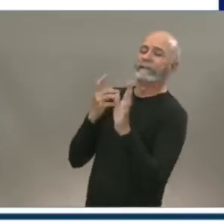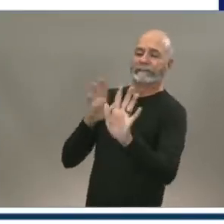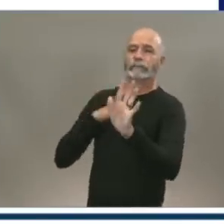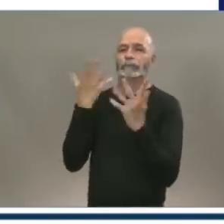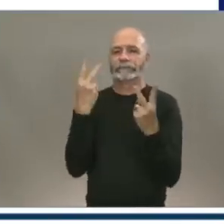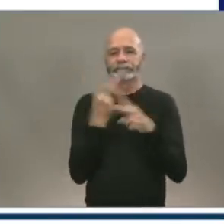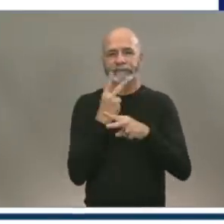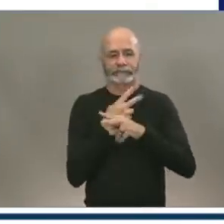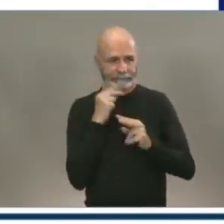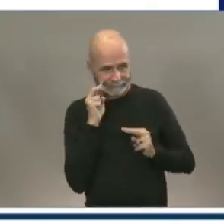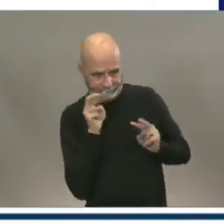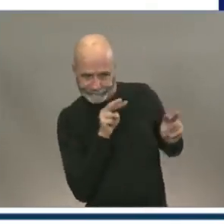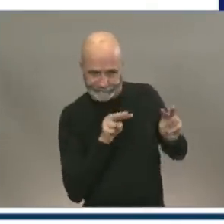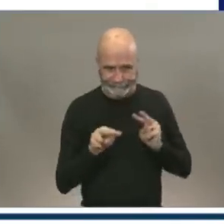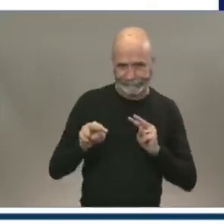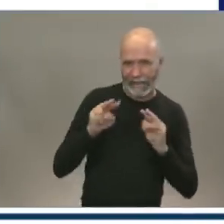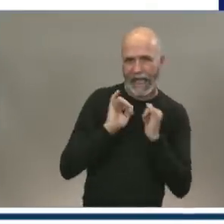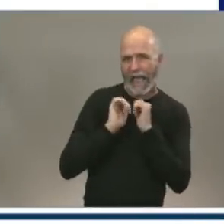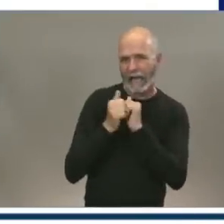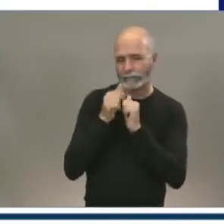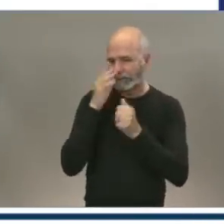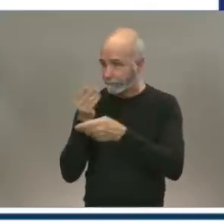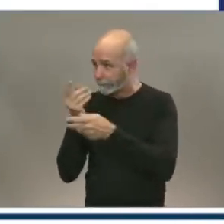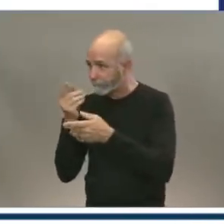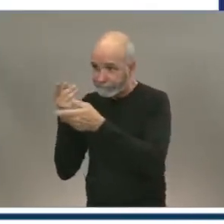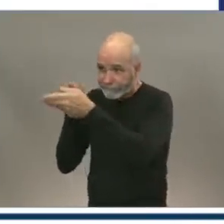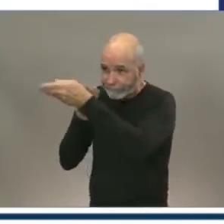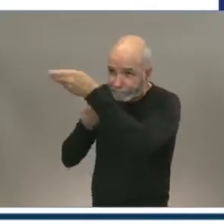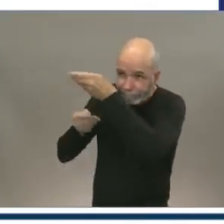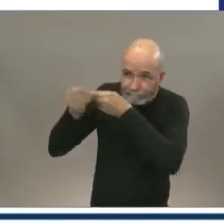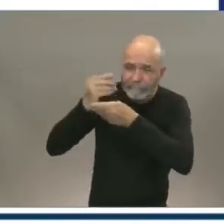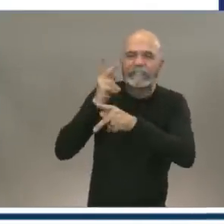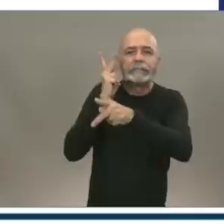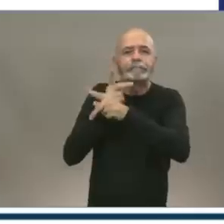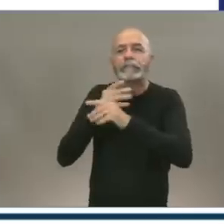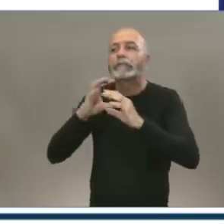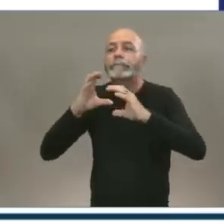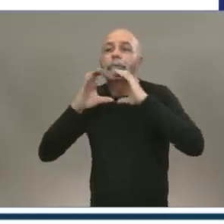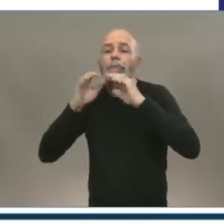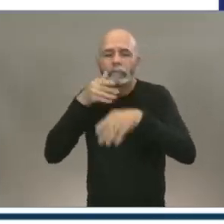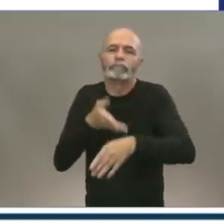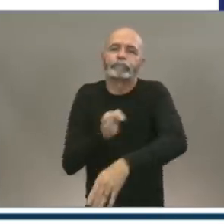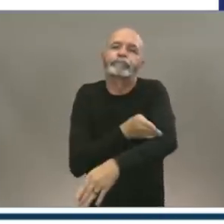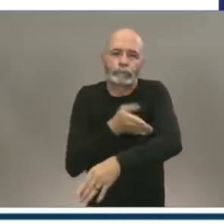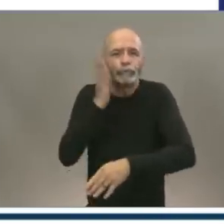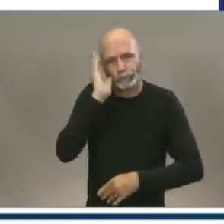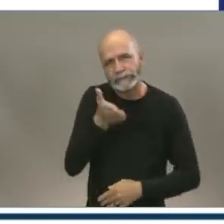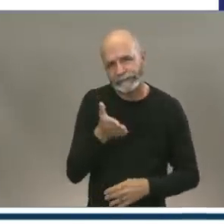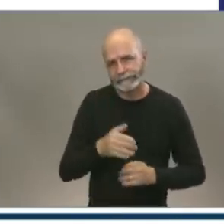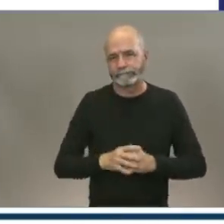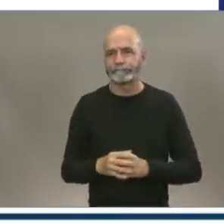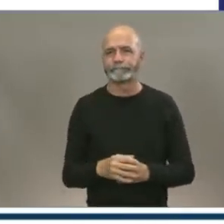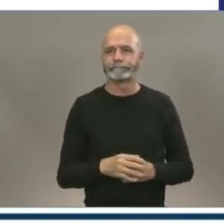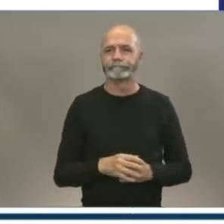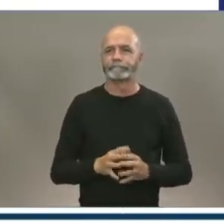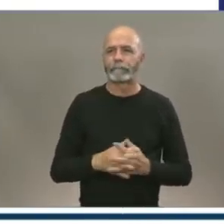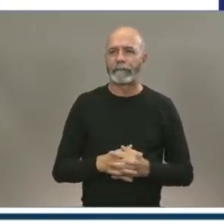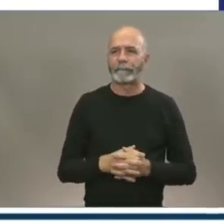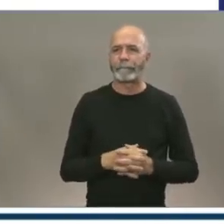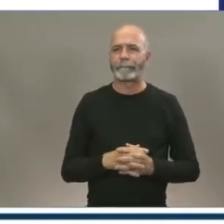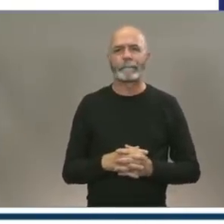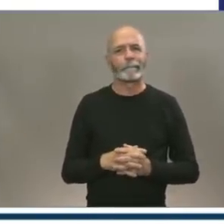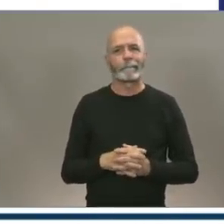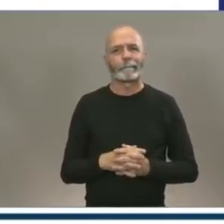we communicate going forward for sure. Besides this particular outbreak, two of the other recent outbreaks were around